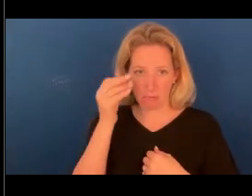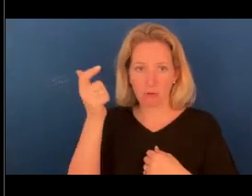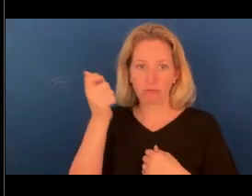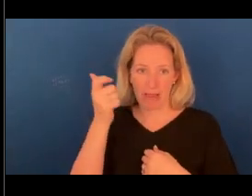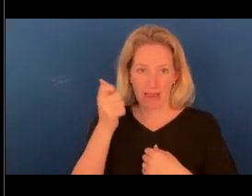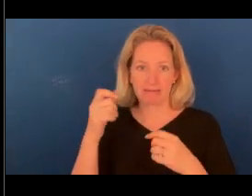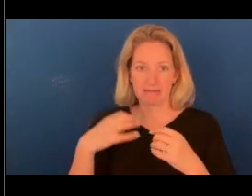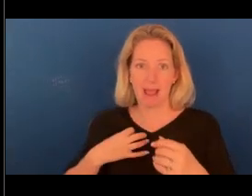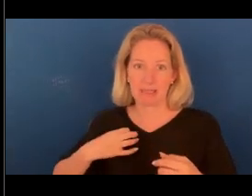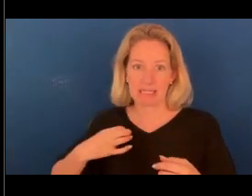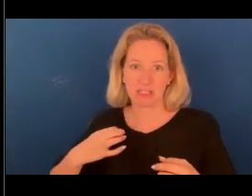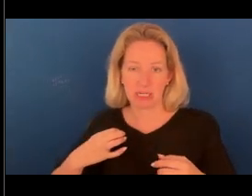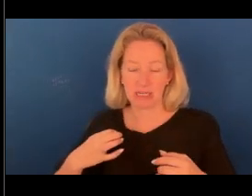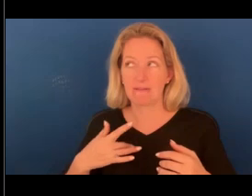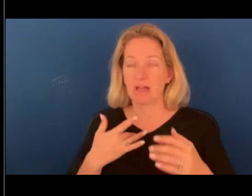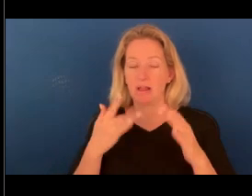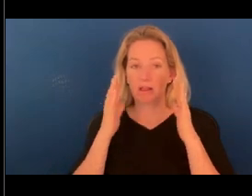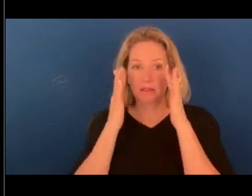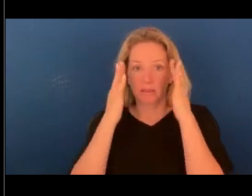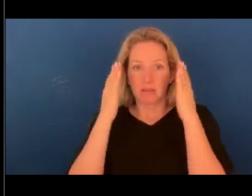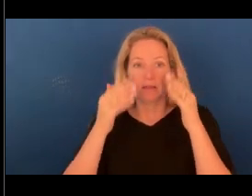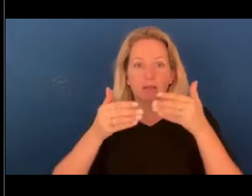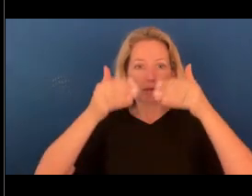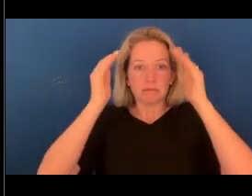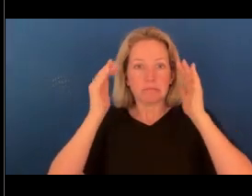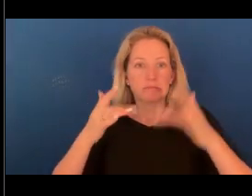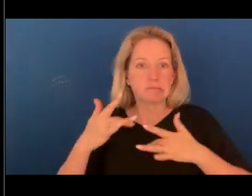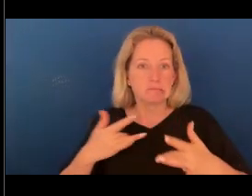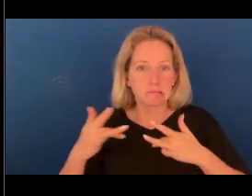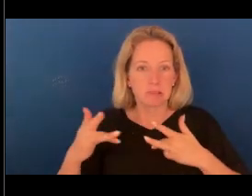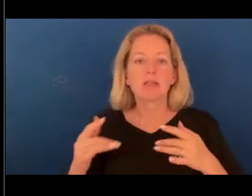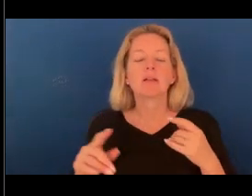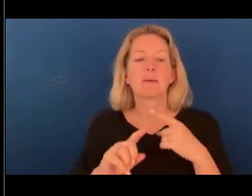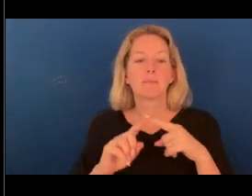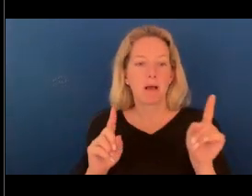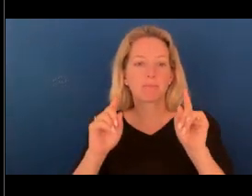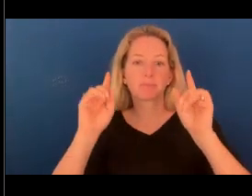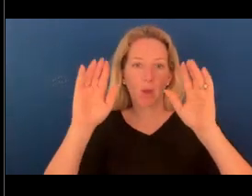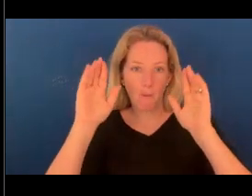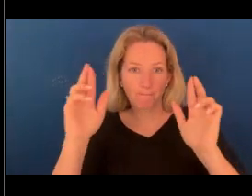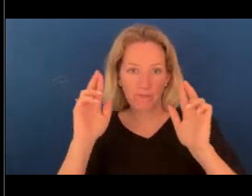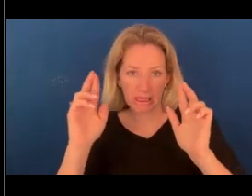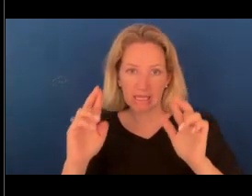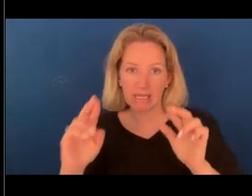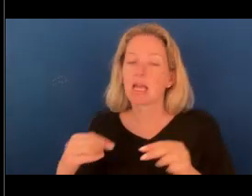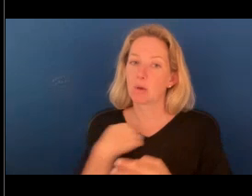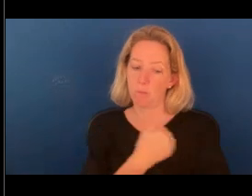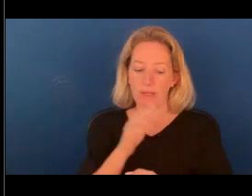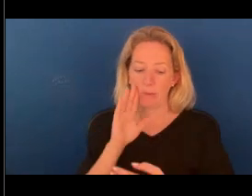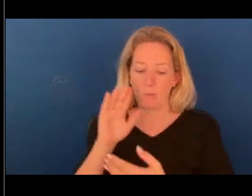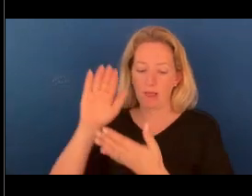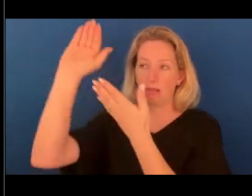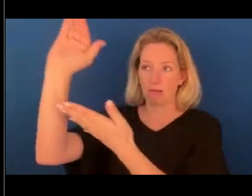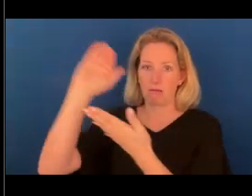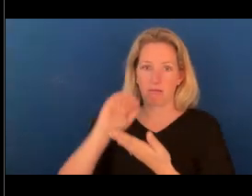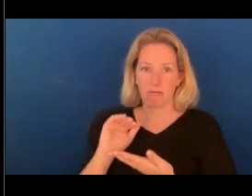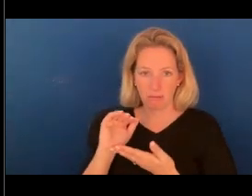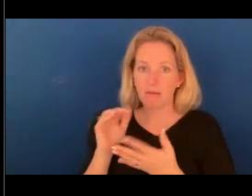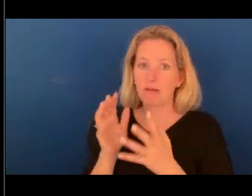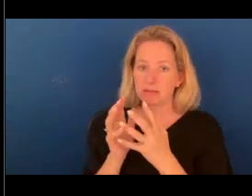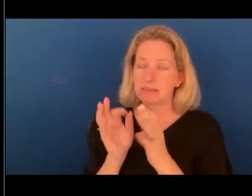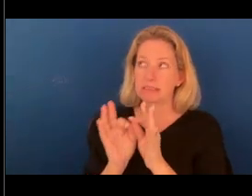at nights. And we will be hopefully pulling down a significant amount of federal funding